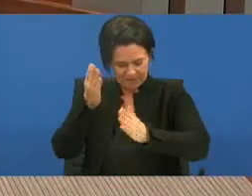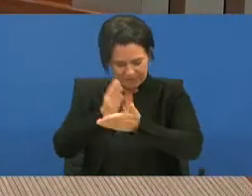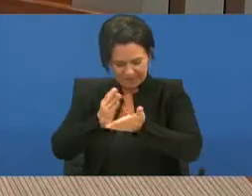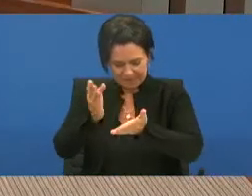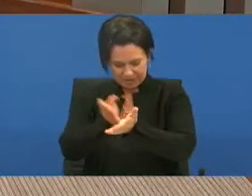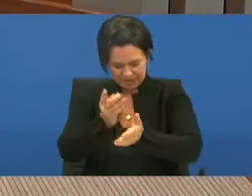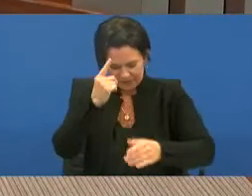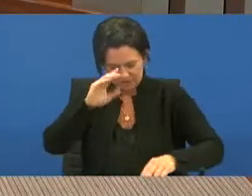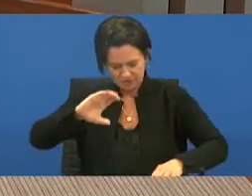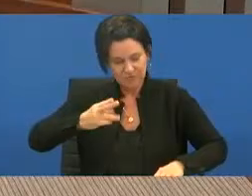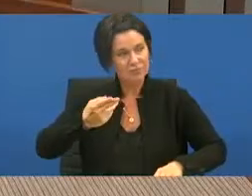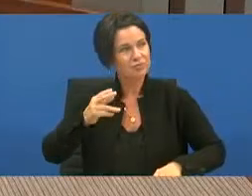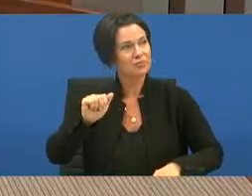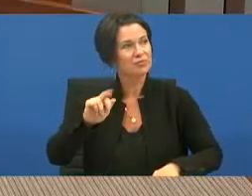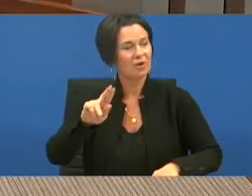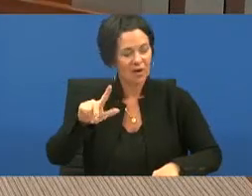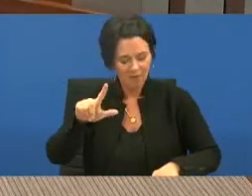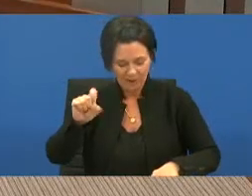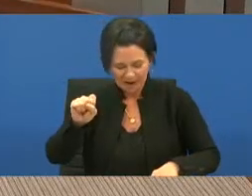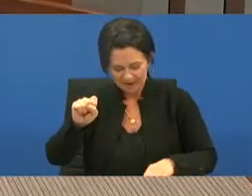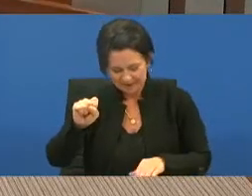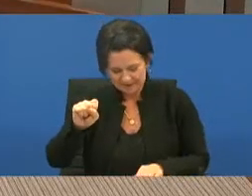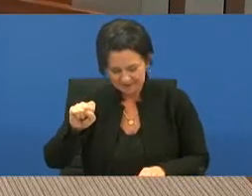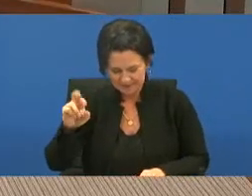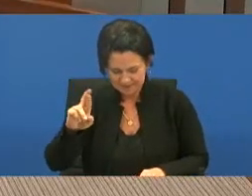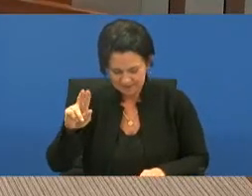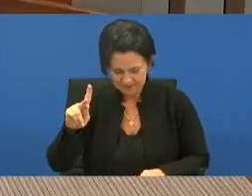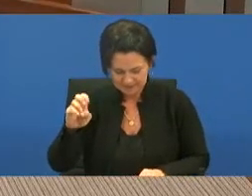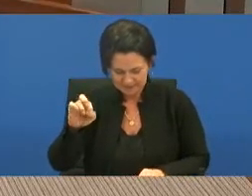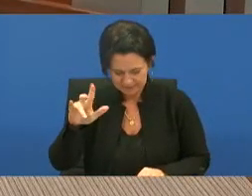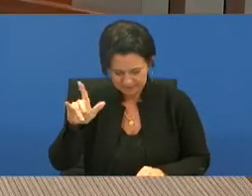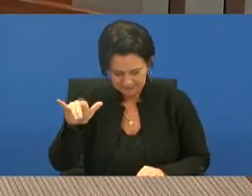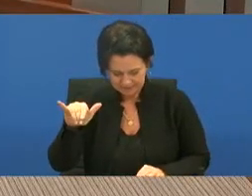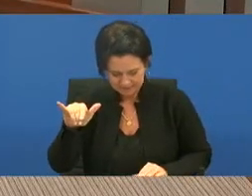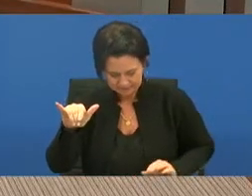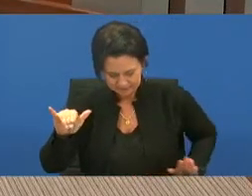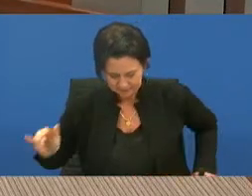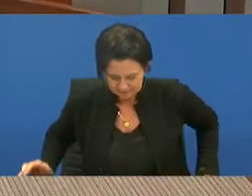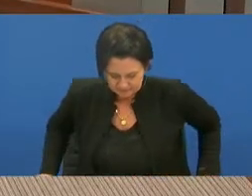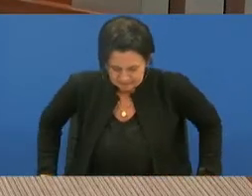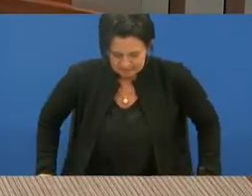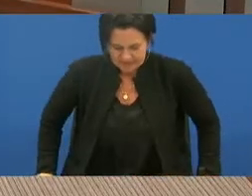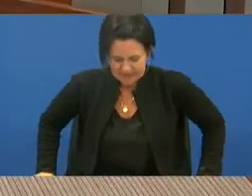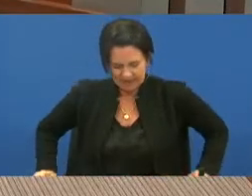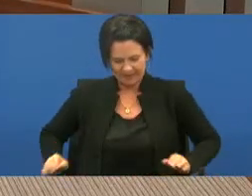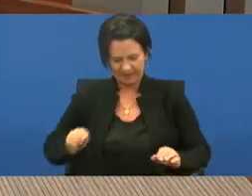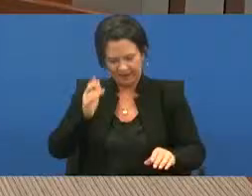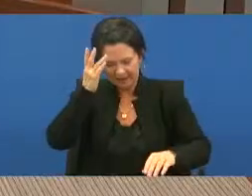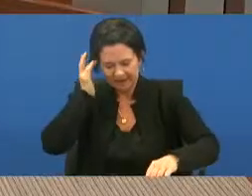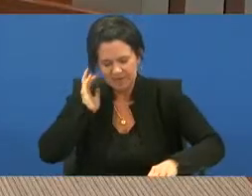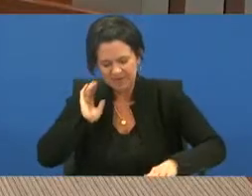additional funds by increasing the revenue of $24,000 by $15,000